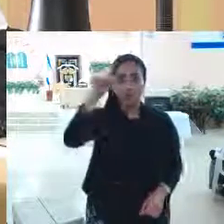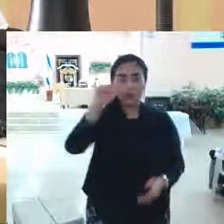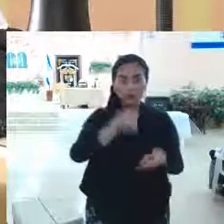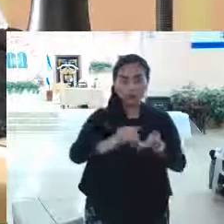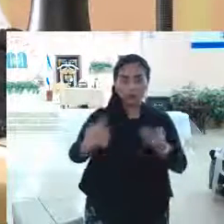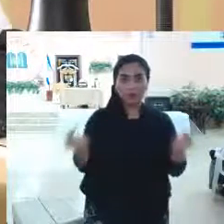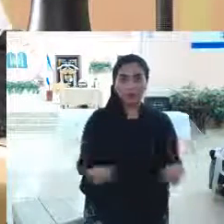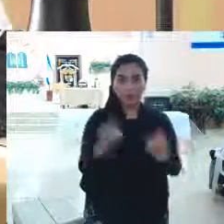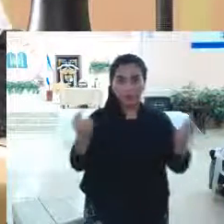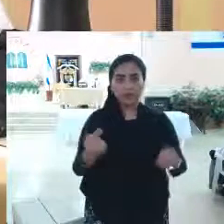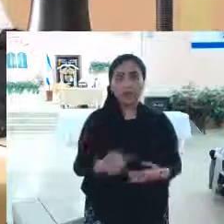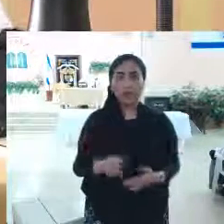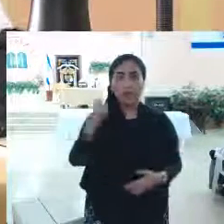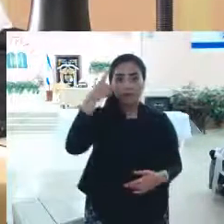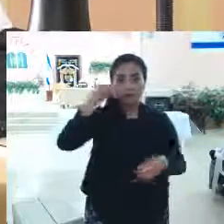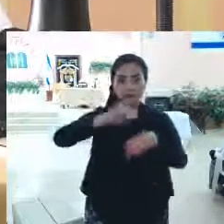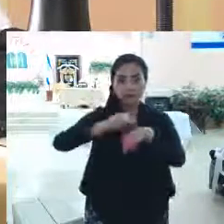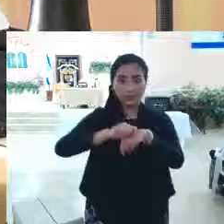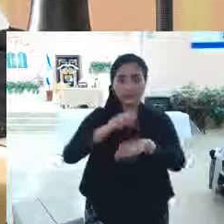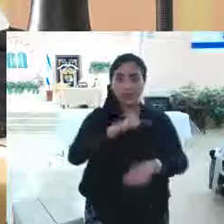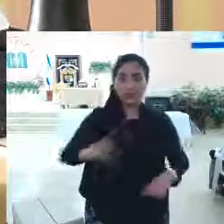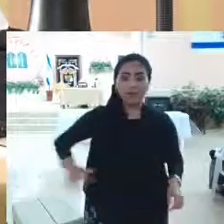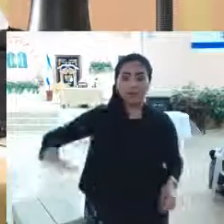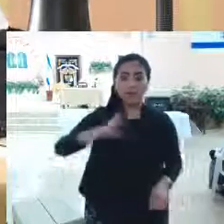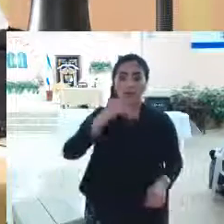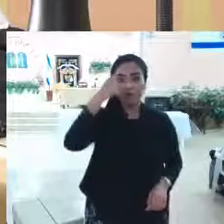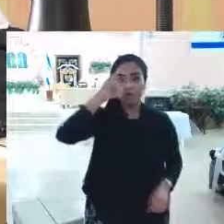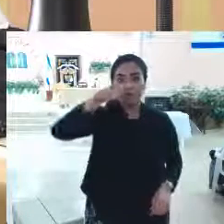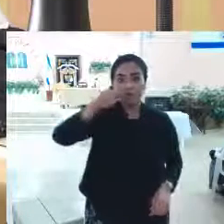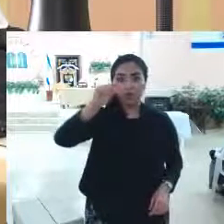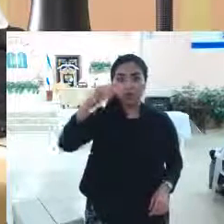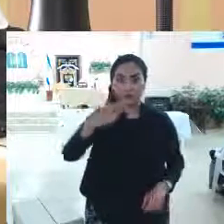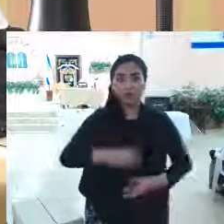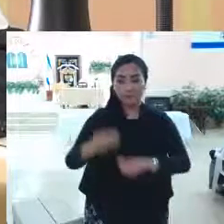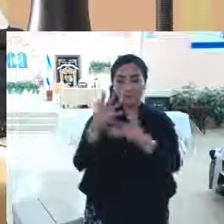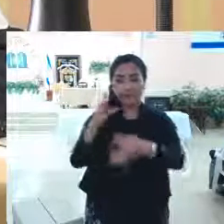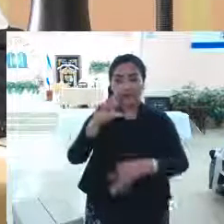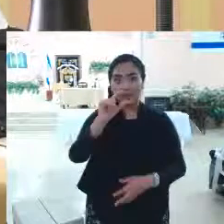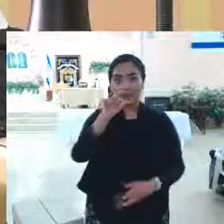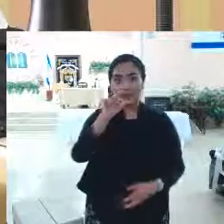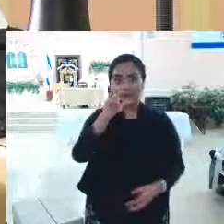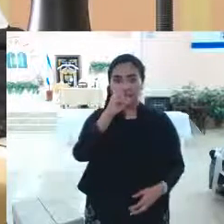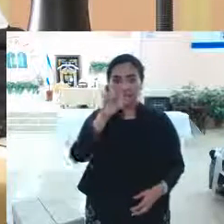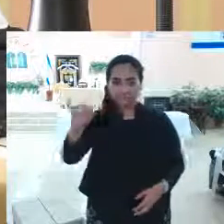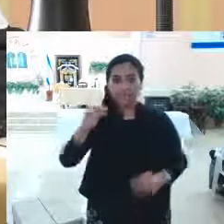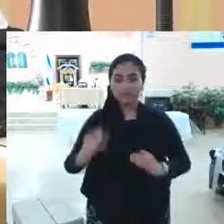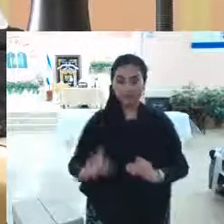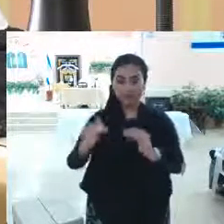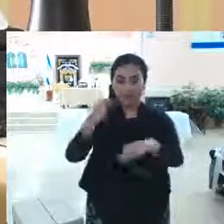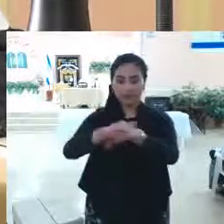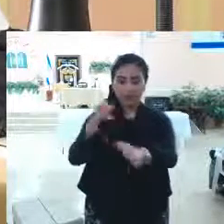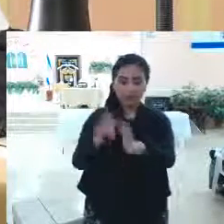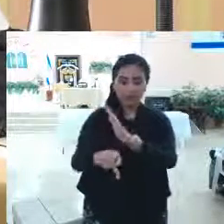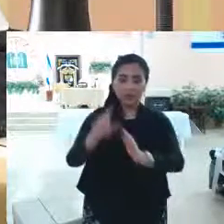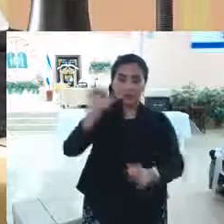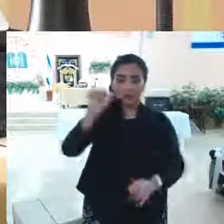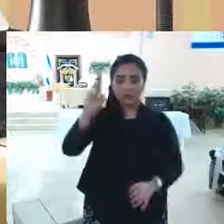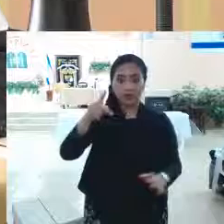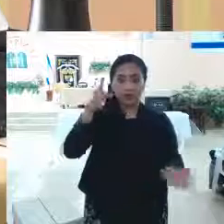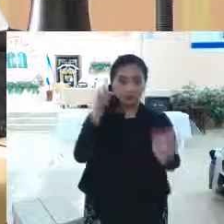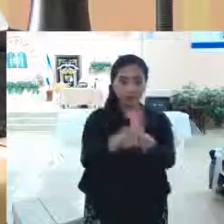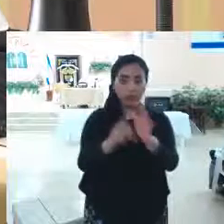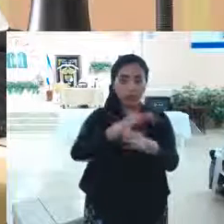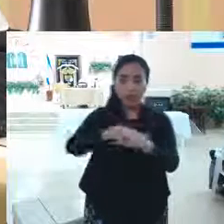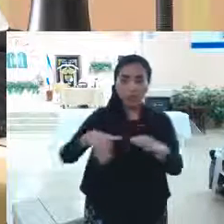expiación por el reino, por el Mishkan y por Judá. Y dijo a los Juanín, hijos de Aarón, que les ofreciesen sobre el altar de Yahweh. Mataron pues